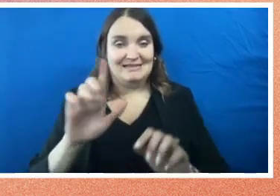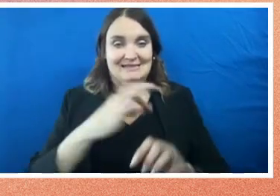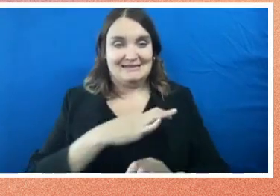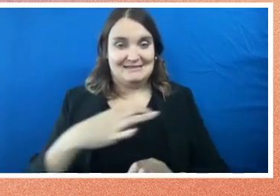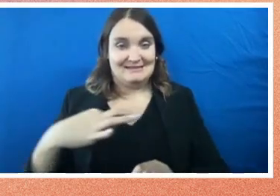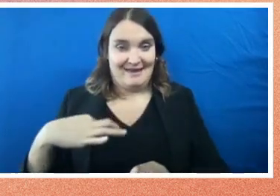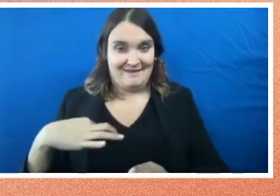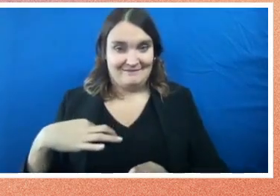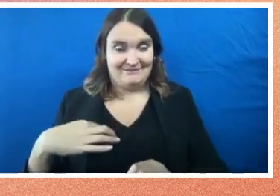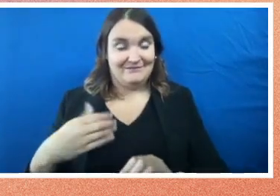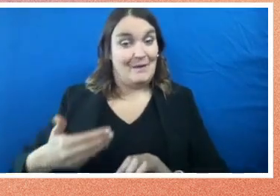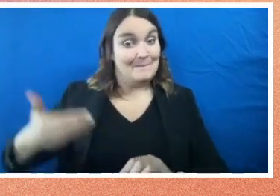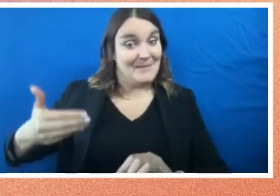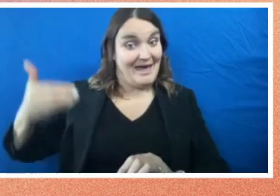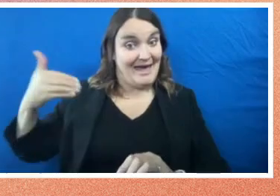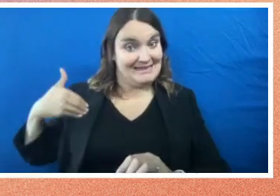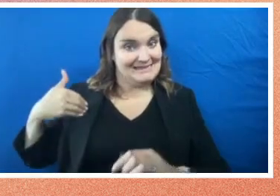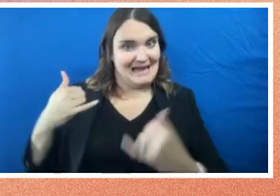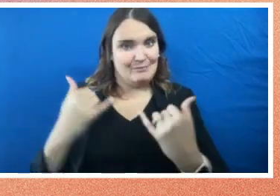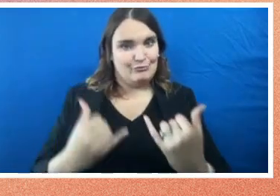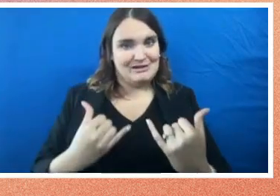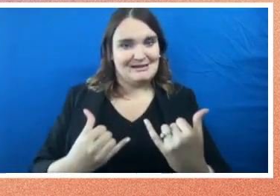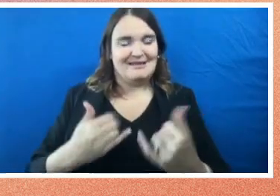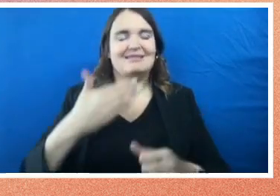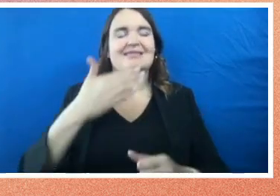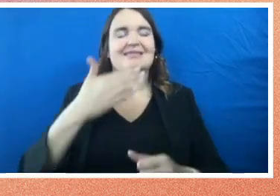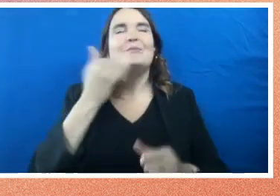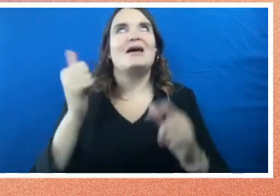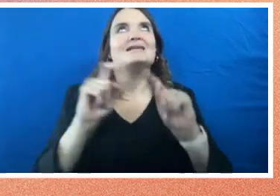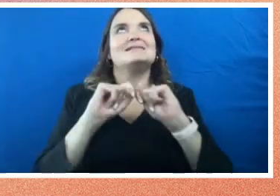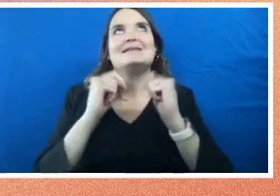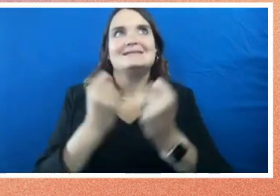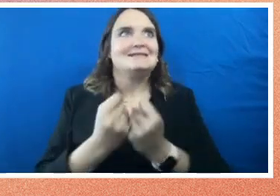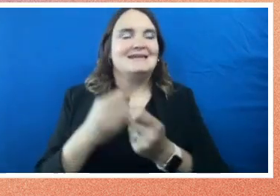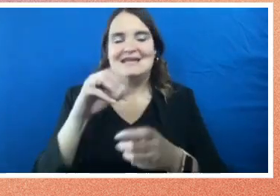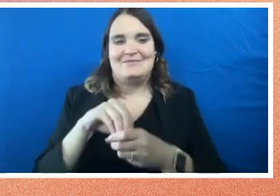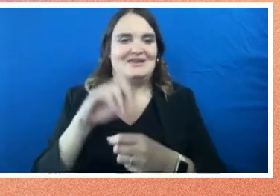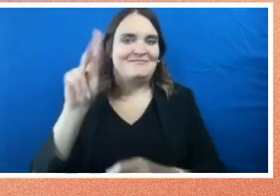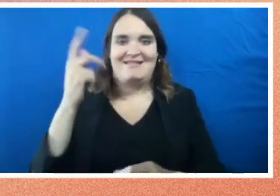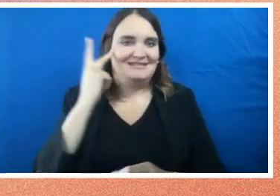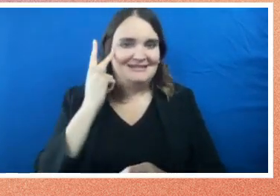and present, the best team in politics.